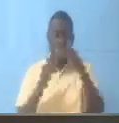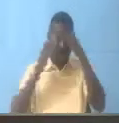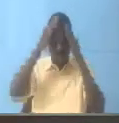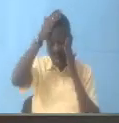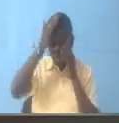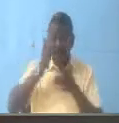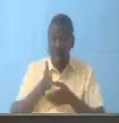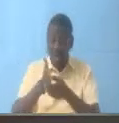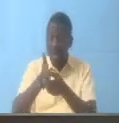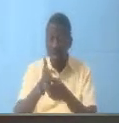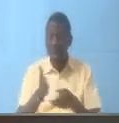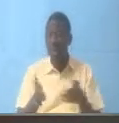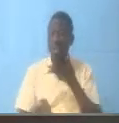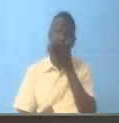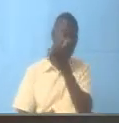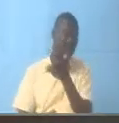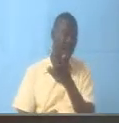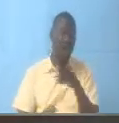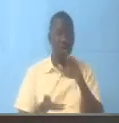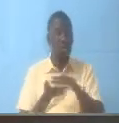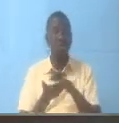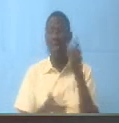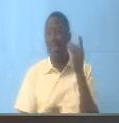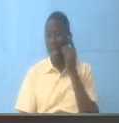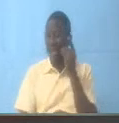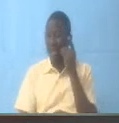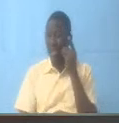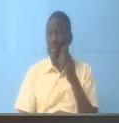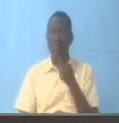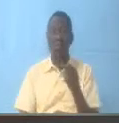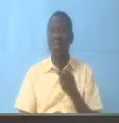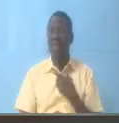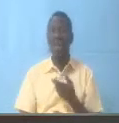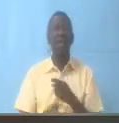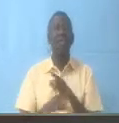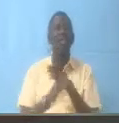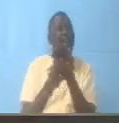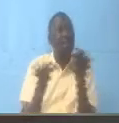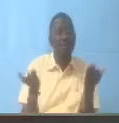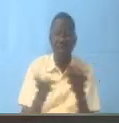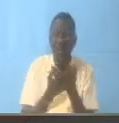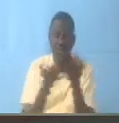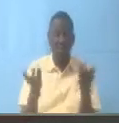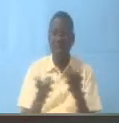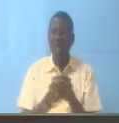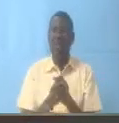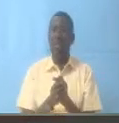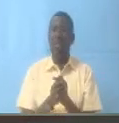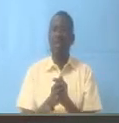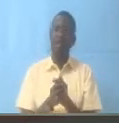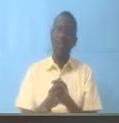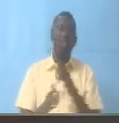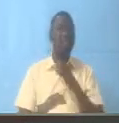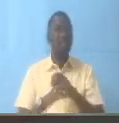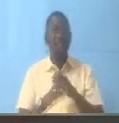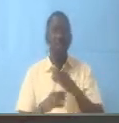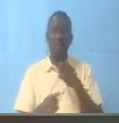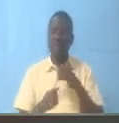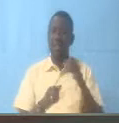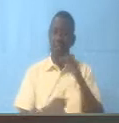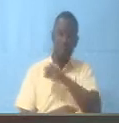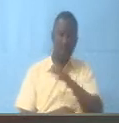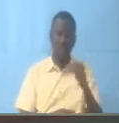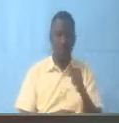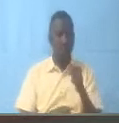the day, because it had all kinds of connotations, civil and criminal liability. So we went in and homed in